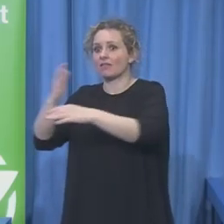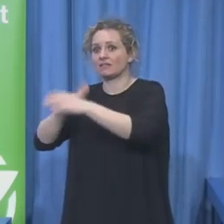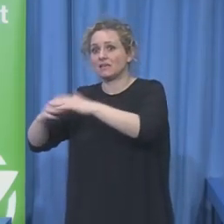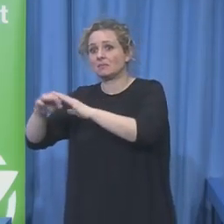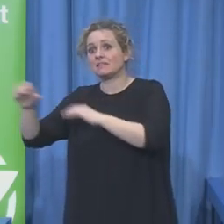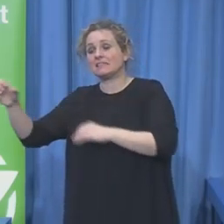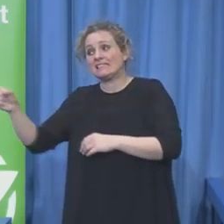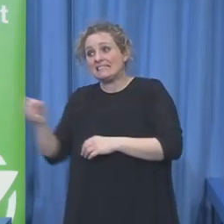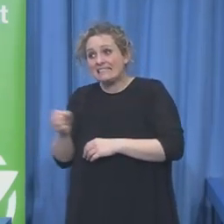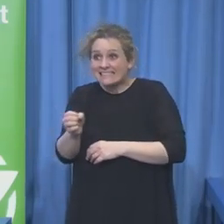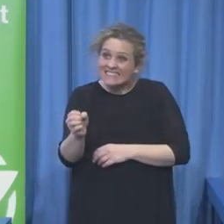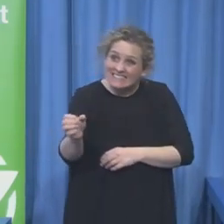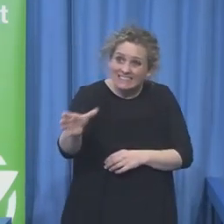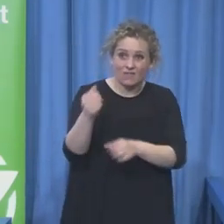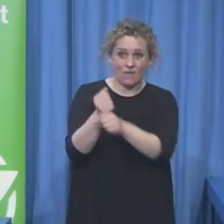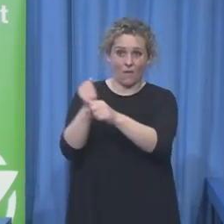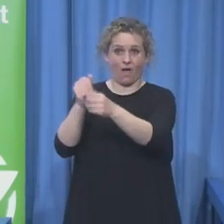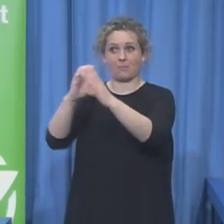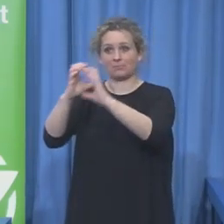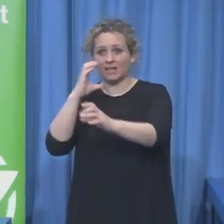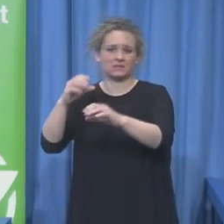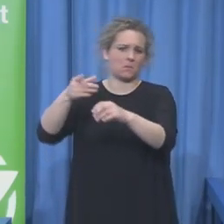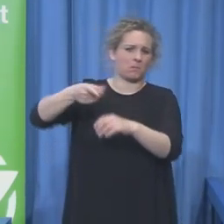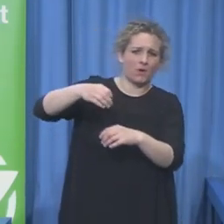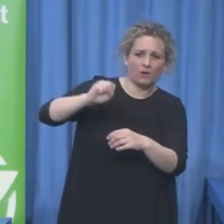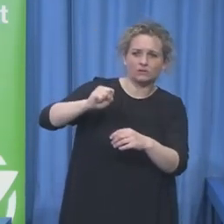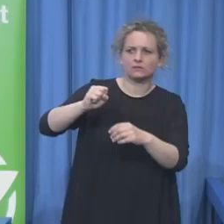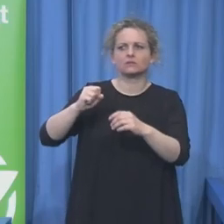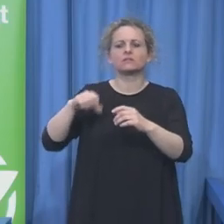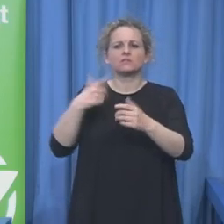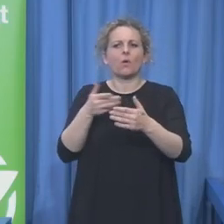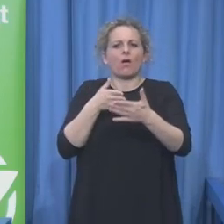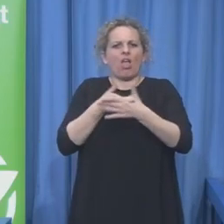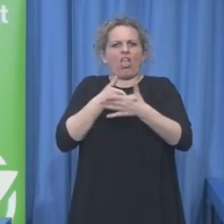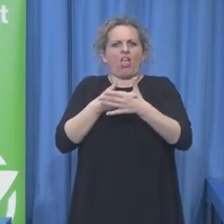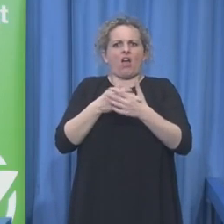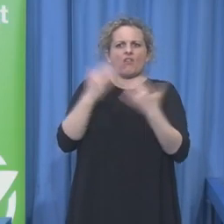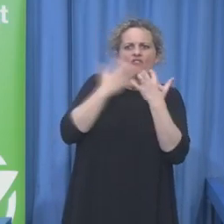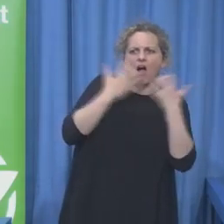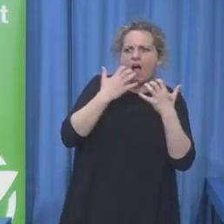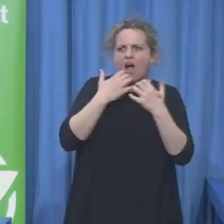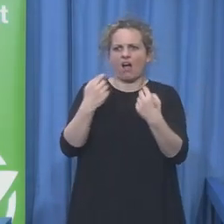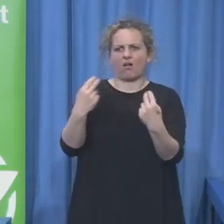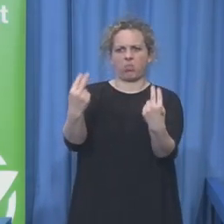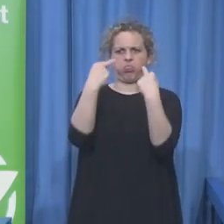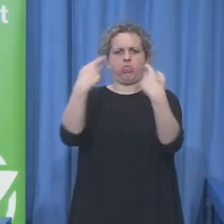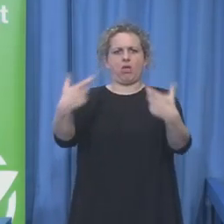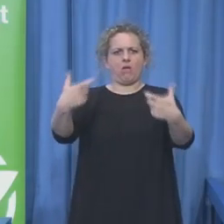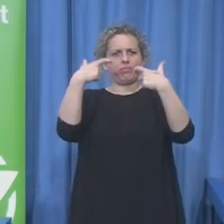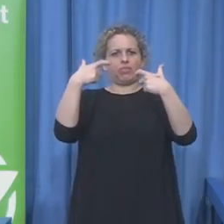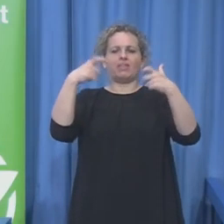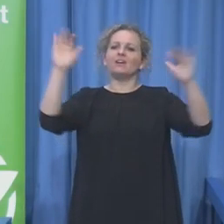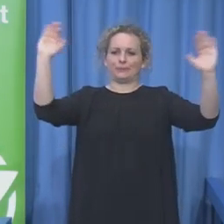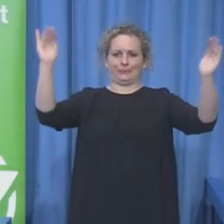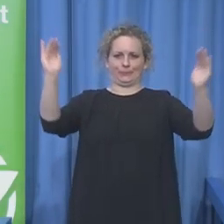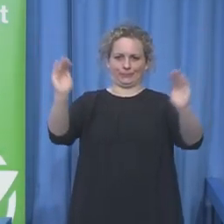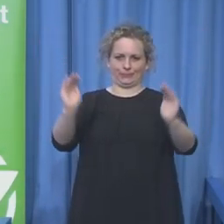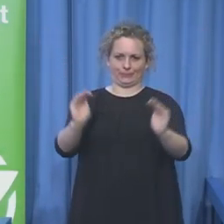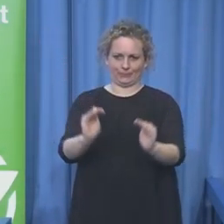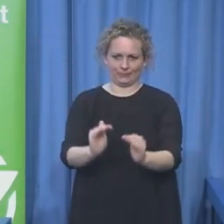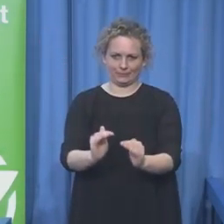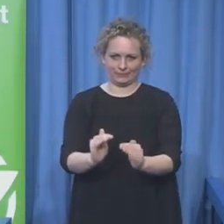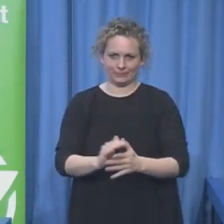approach. First of all, we are going to really know the person,